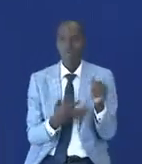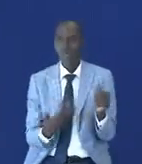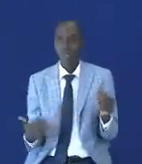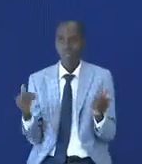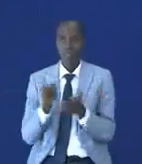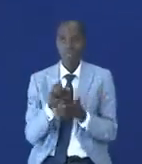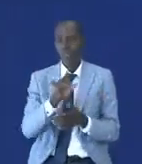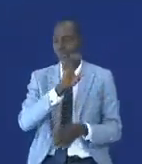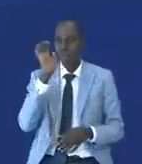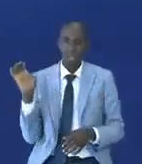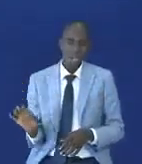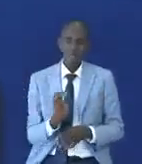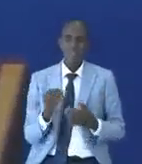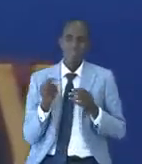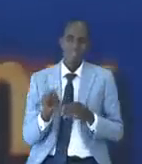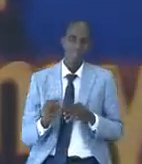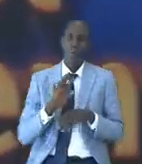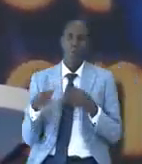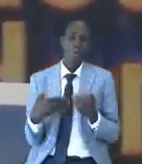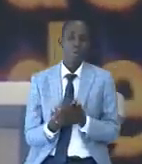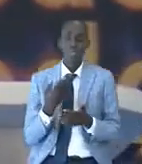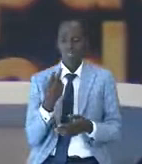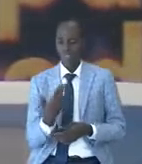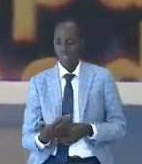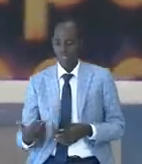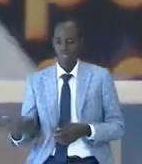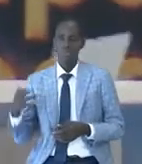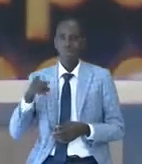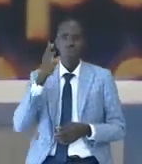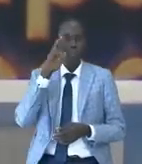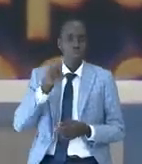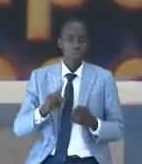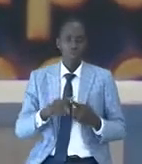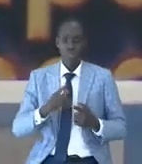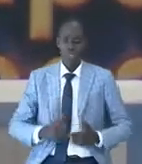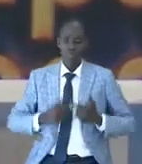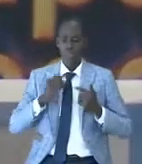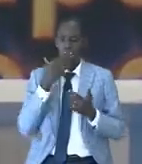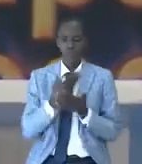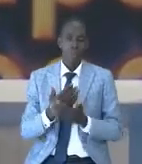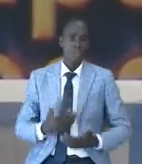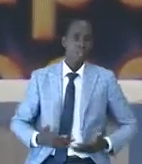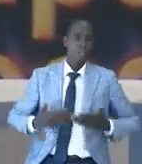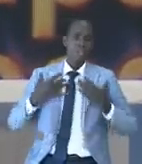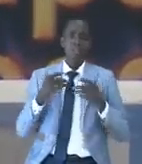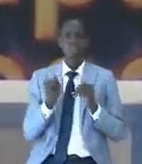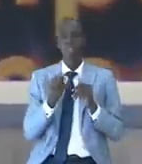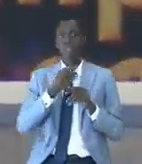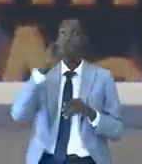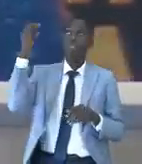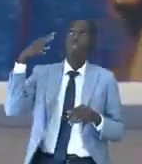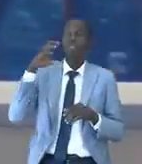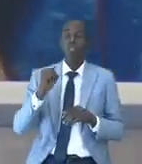you'll ever need. All the resources you will need to make a good life, a great life, a gracious life,